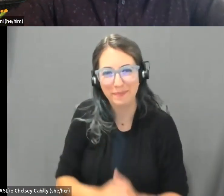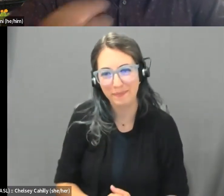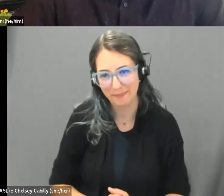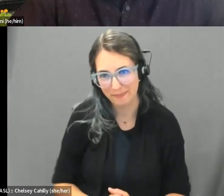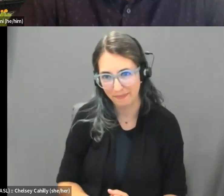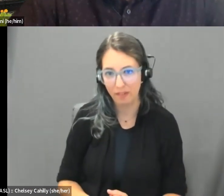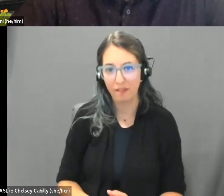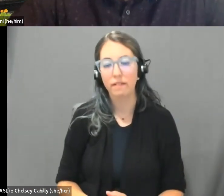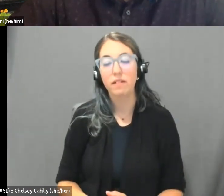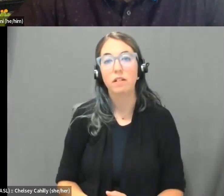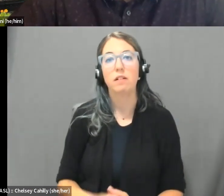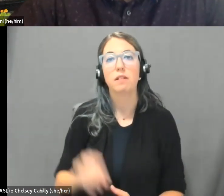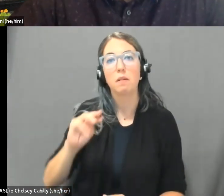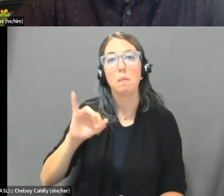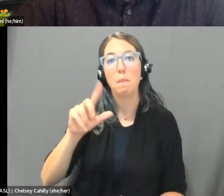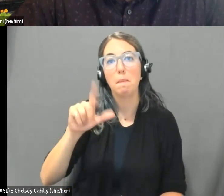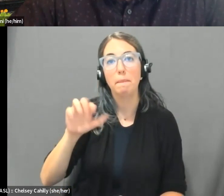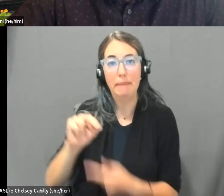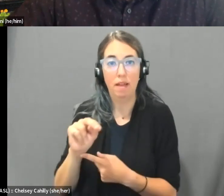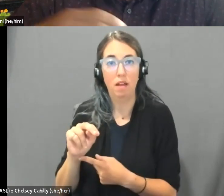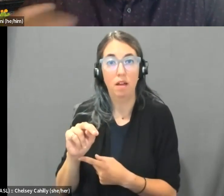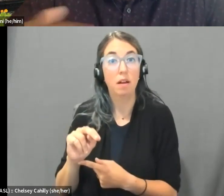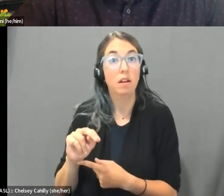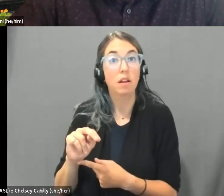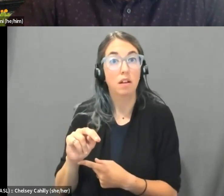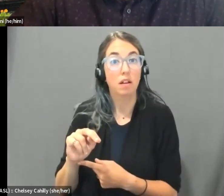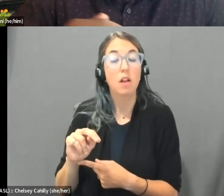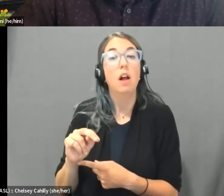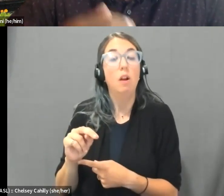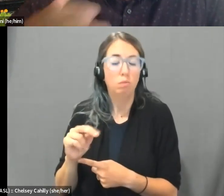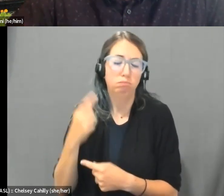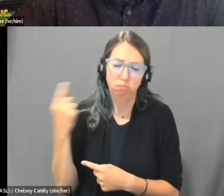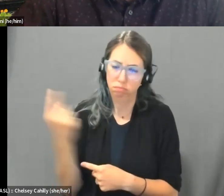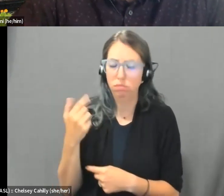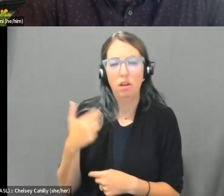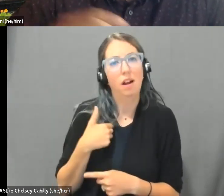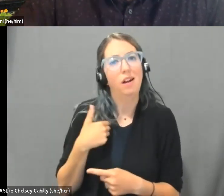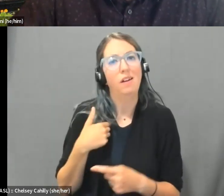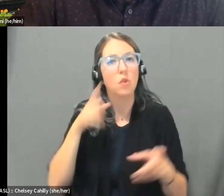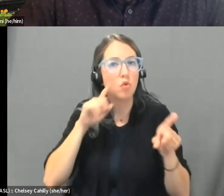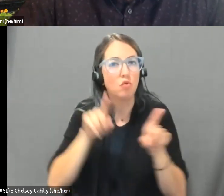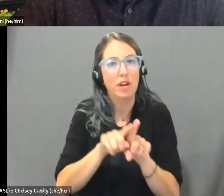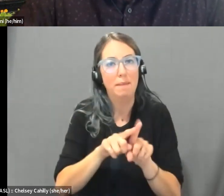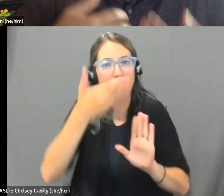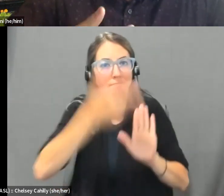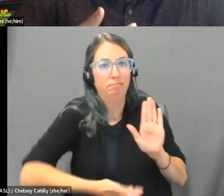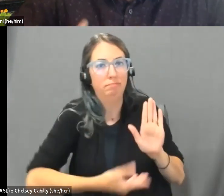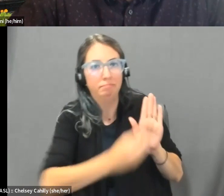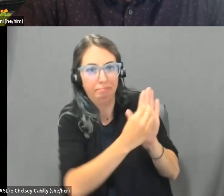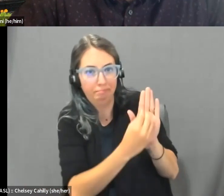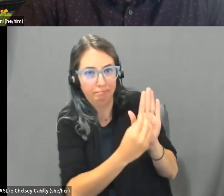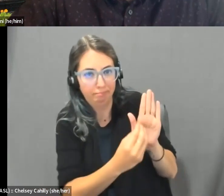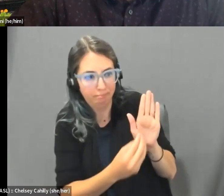For us, we always have written agreements that are outlining different roles and responsibilities, and also to hold